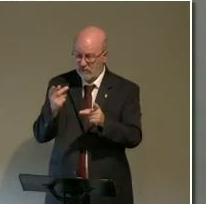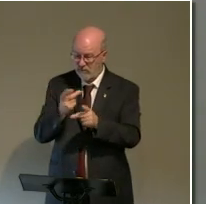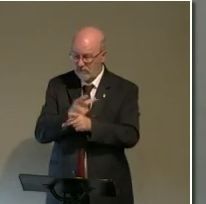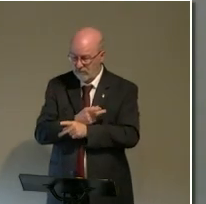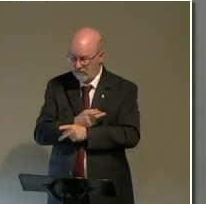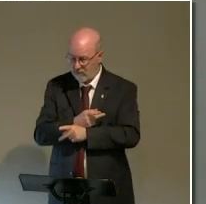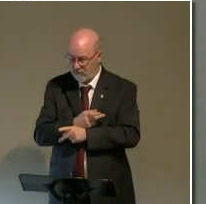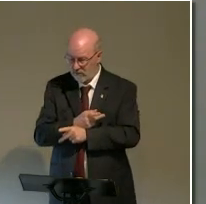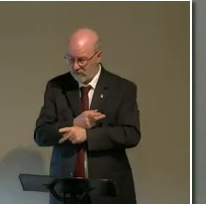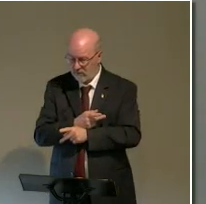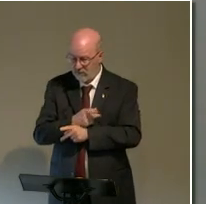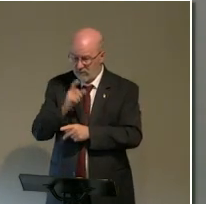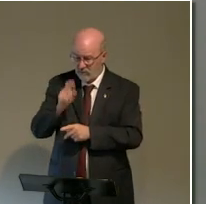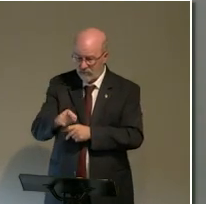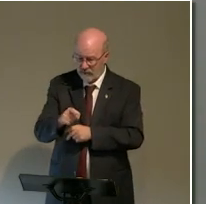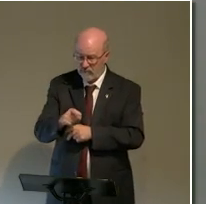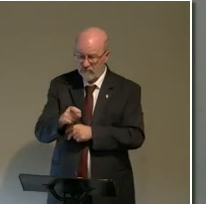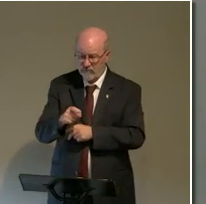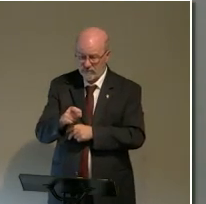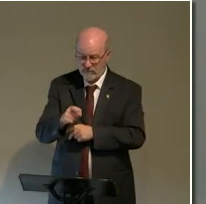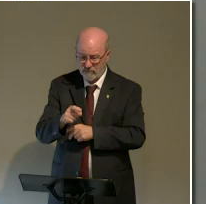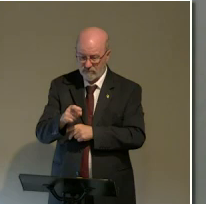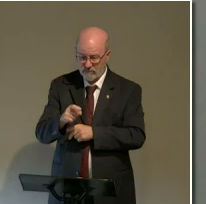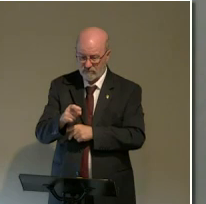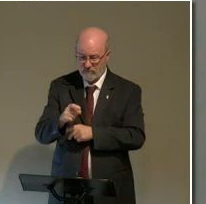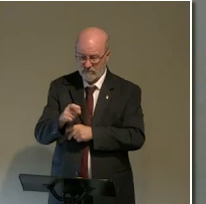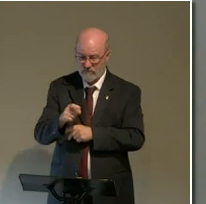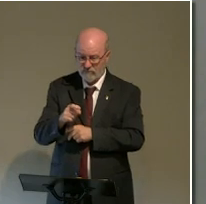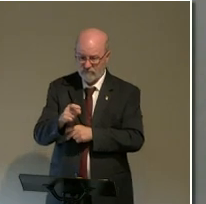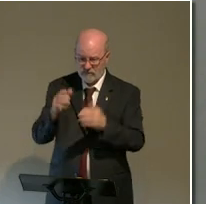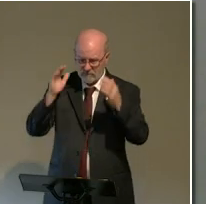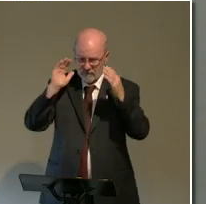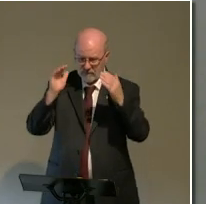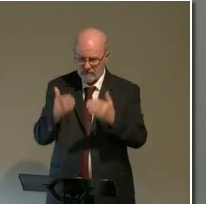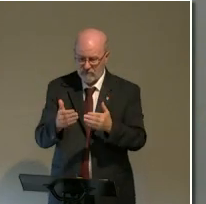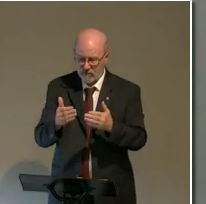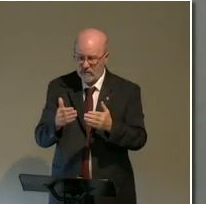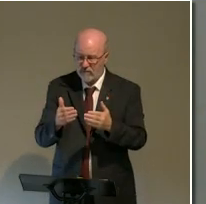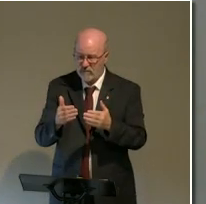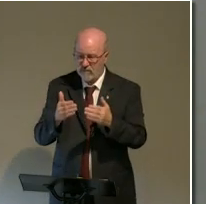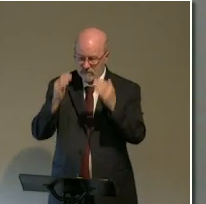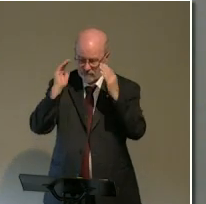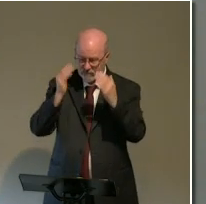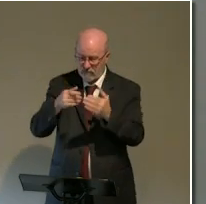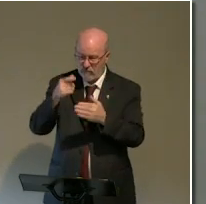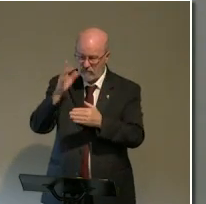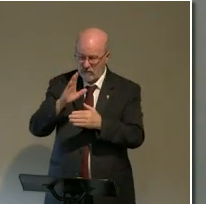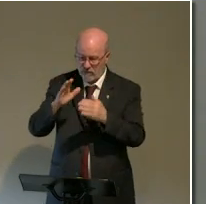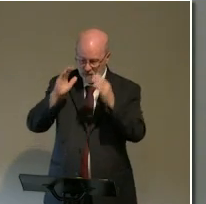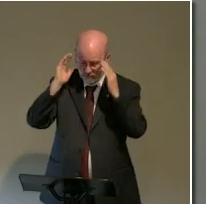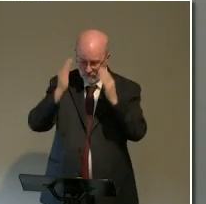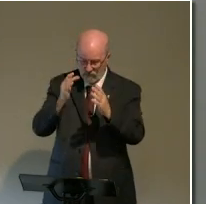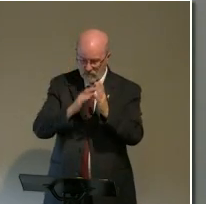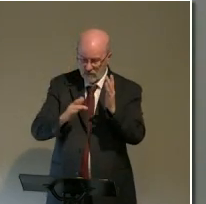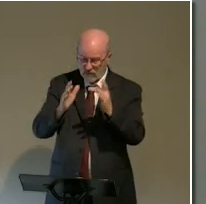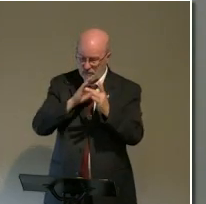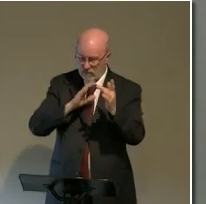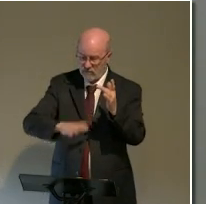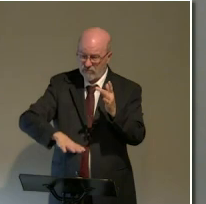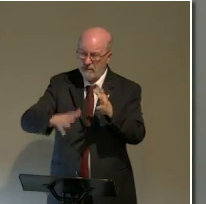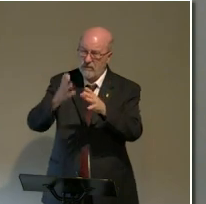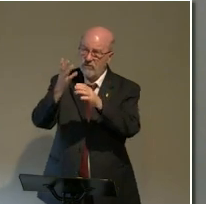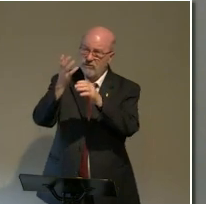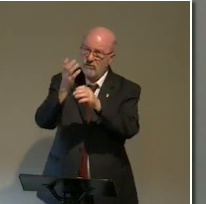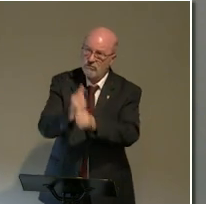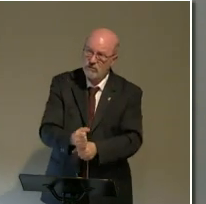and worse. But we have to be focused, okay? Focus on God. Focus on Jesus Christ.